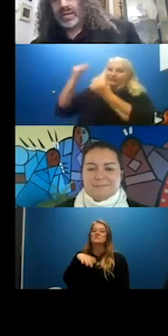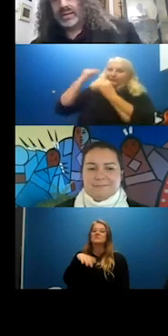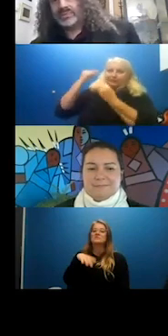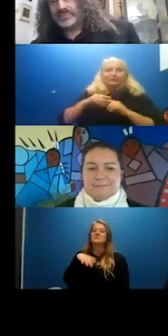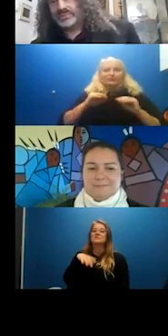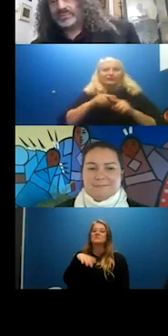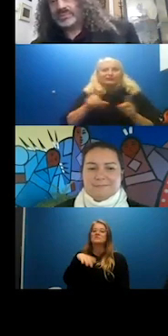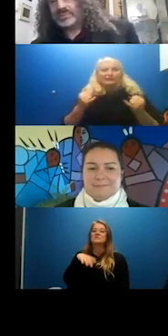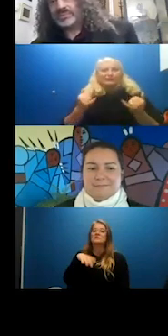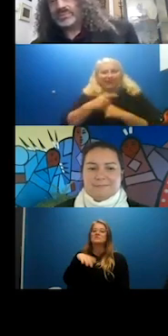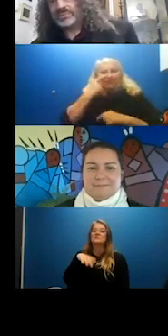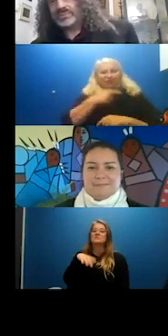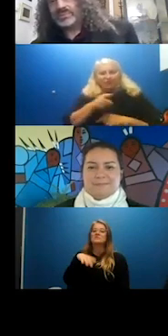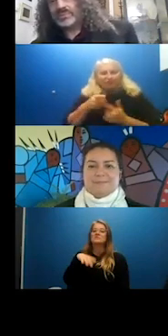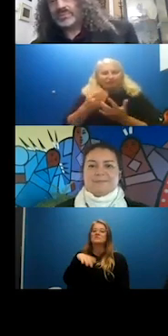today.